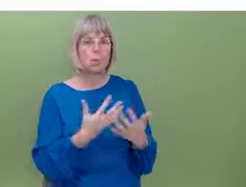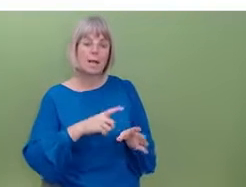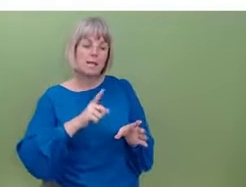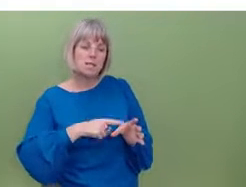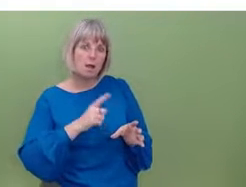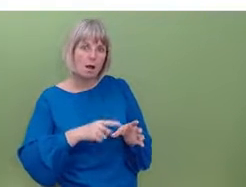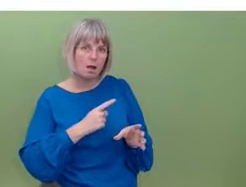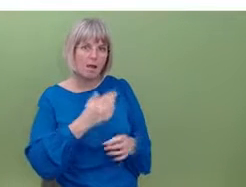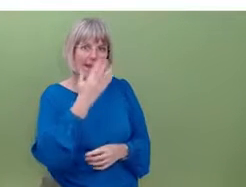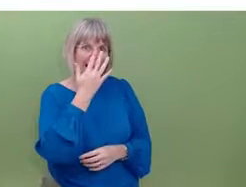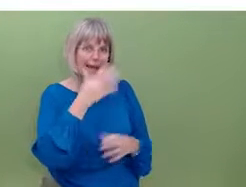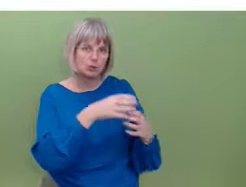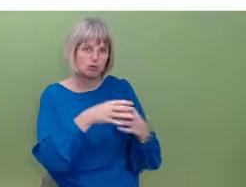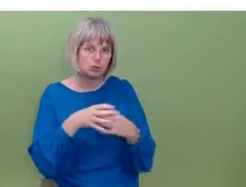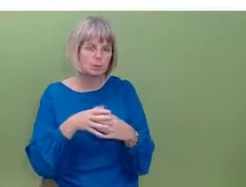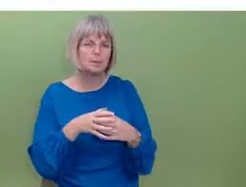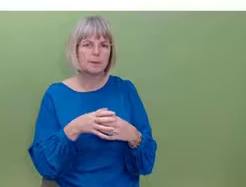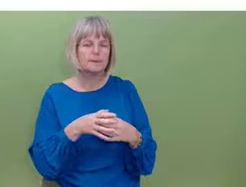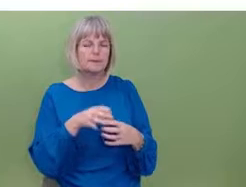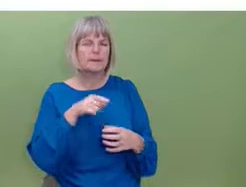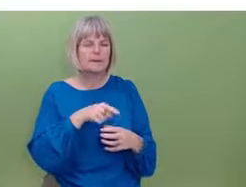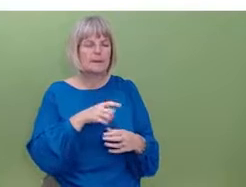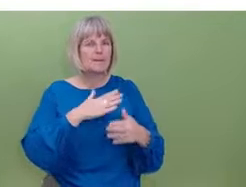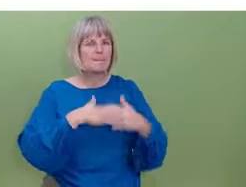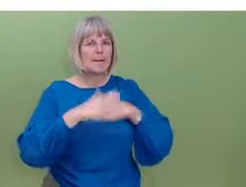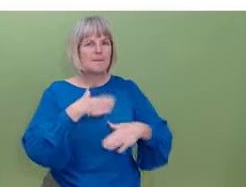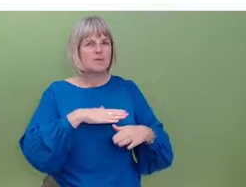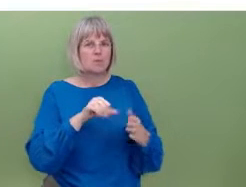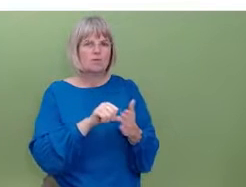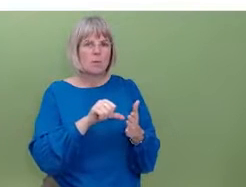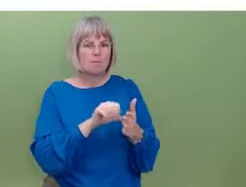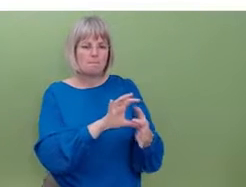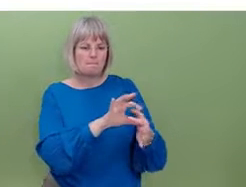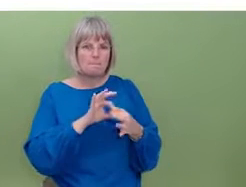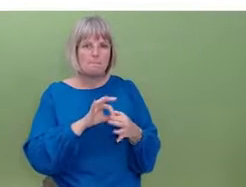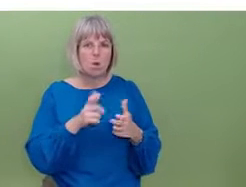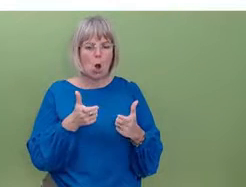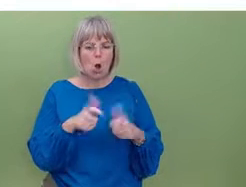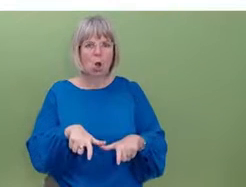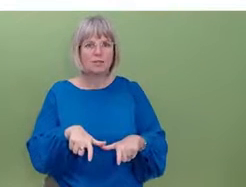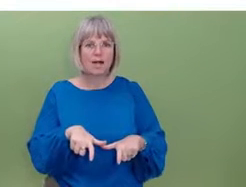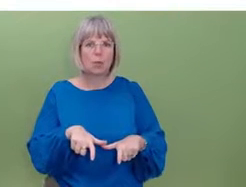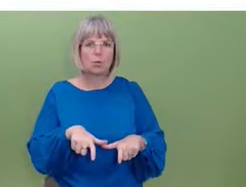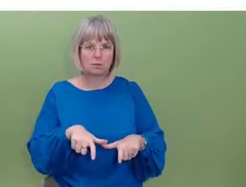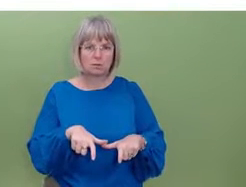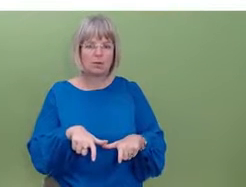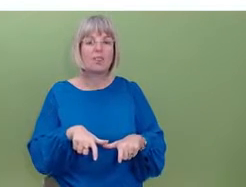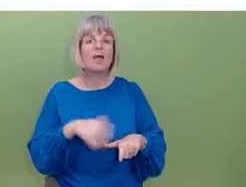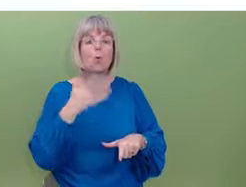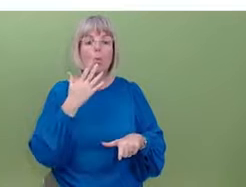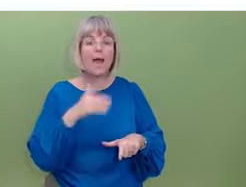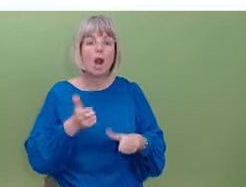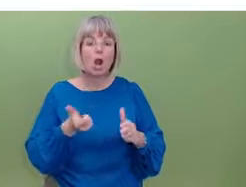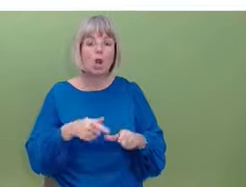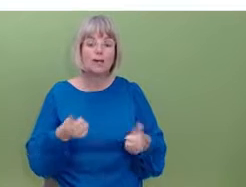difficulties, behavioral problems associated with the lockdown, decreasing after the lockdown, is